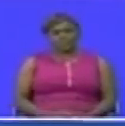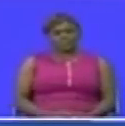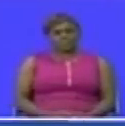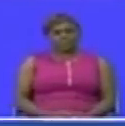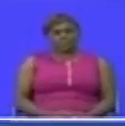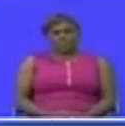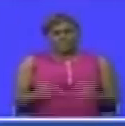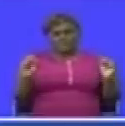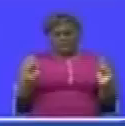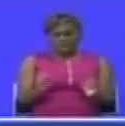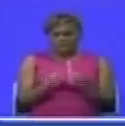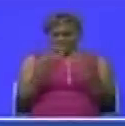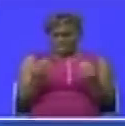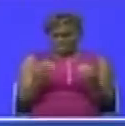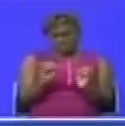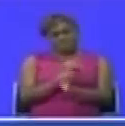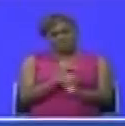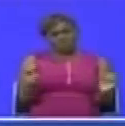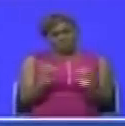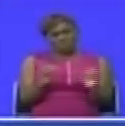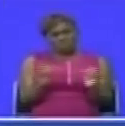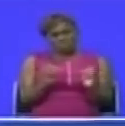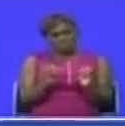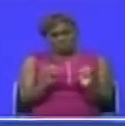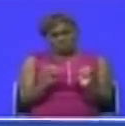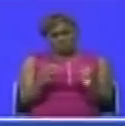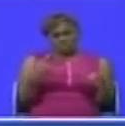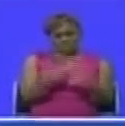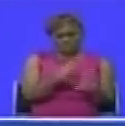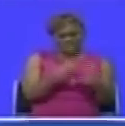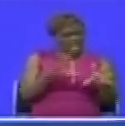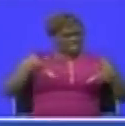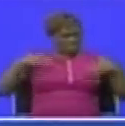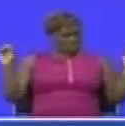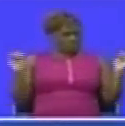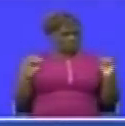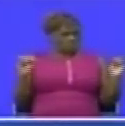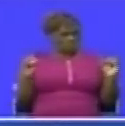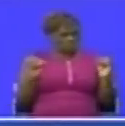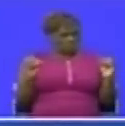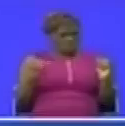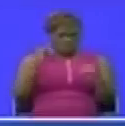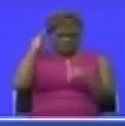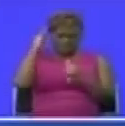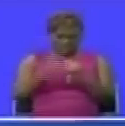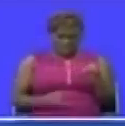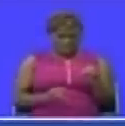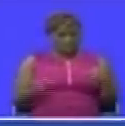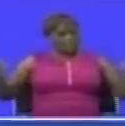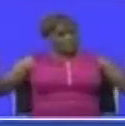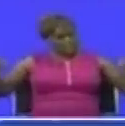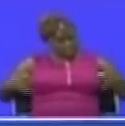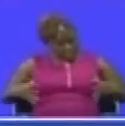The development was not easy for her, throwing her into several rounds of denial. Eventually, it will become apparent that this